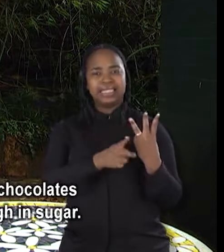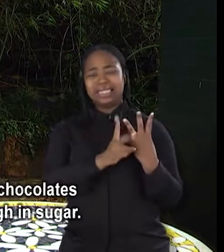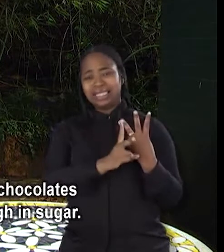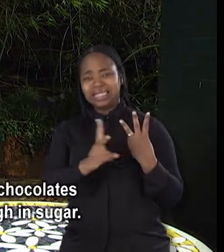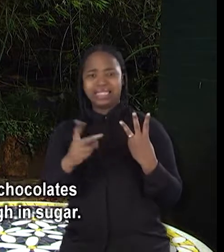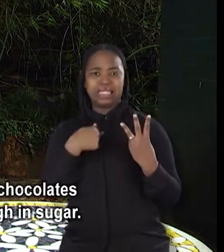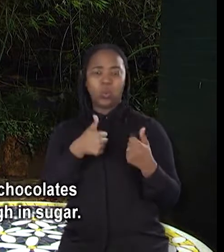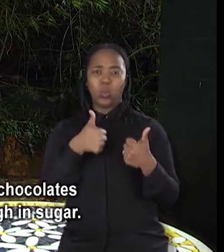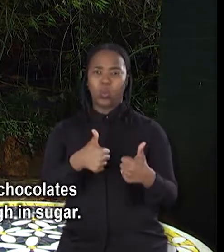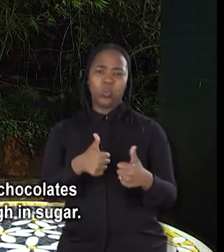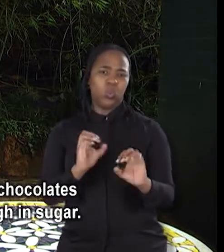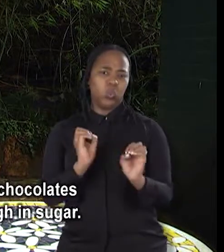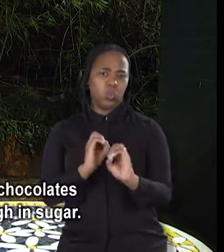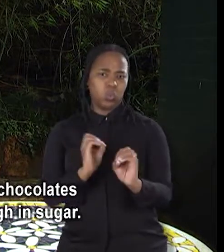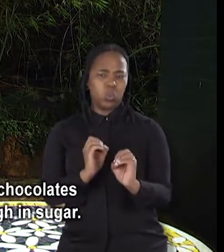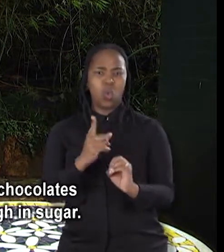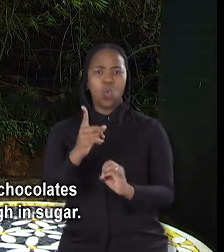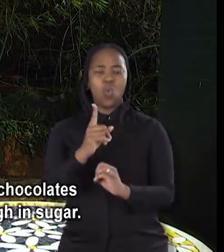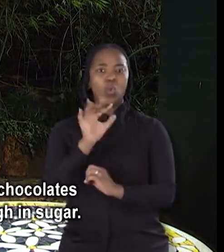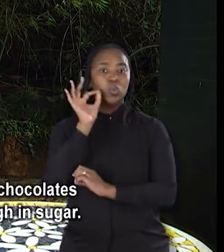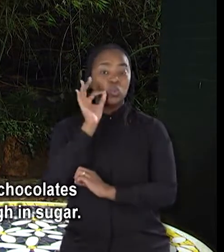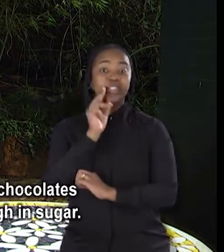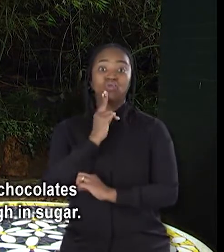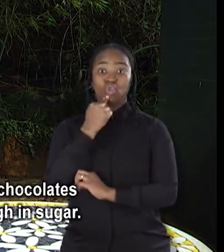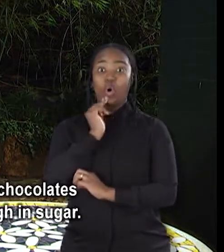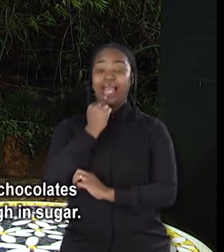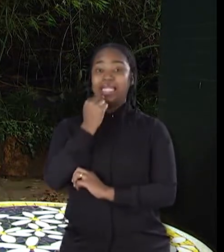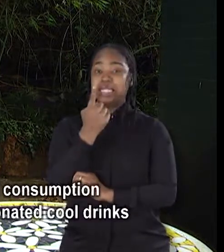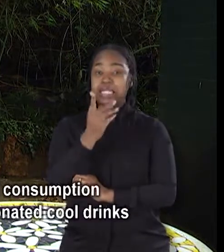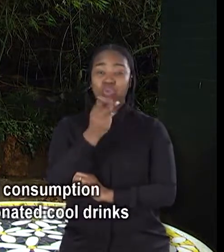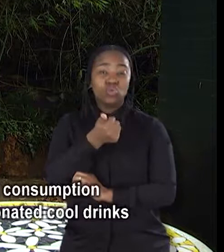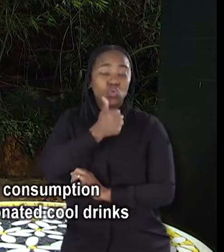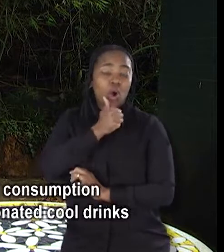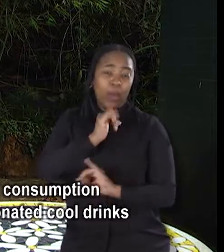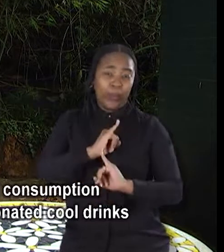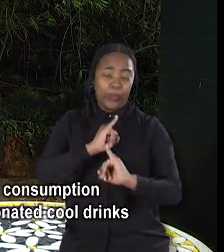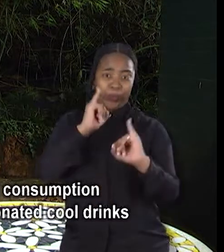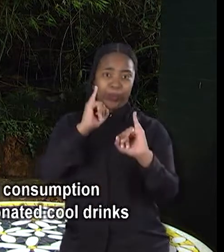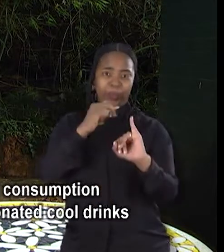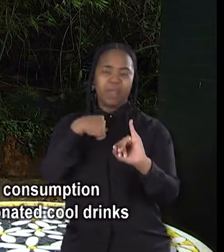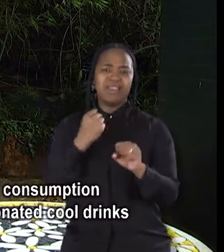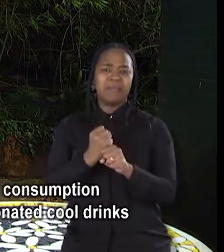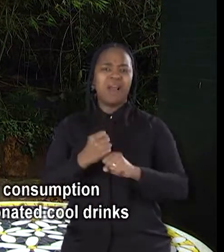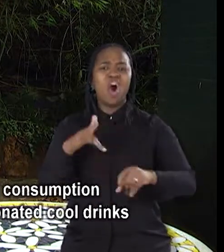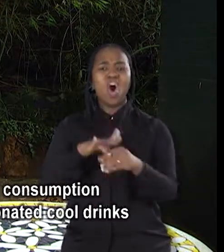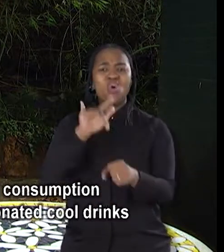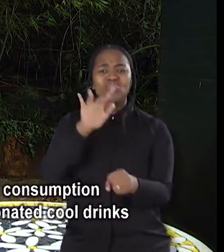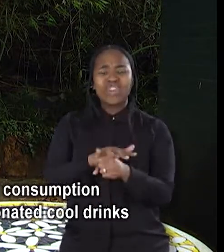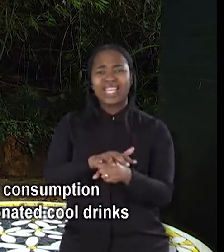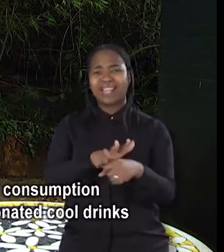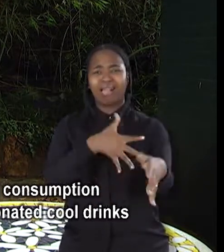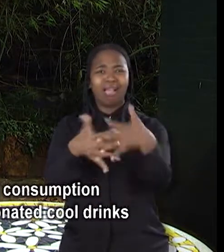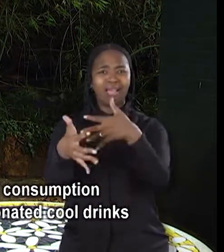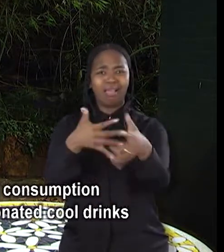Maybe also sweets and chocolates which is high in sugar As well as we have a very high